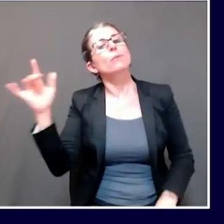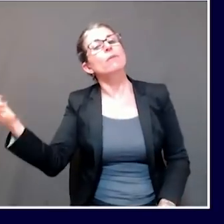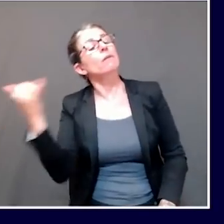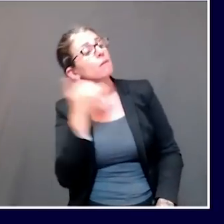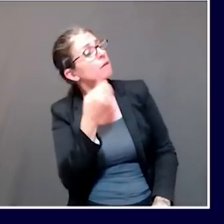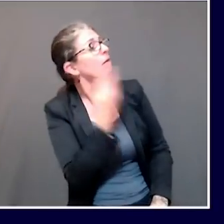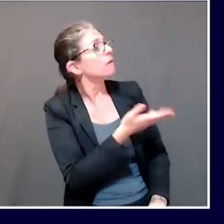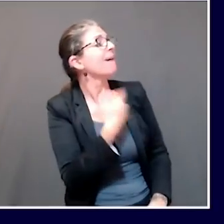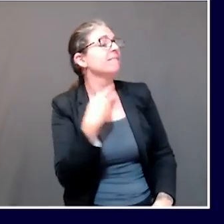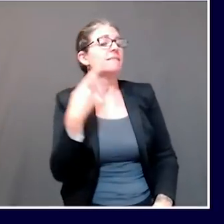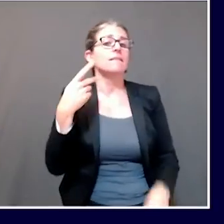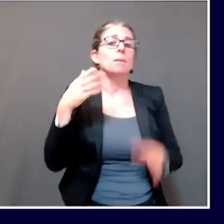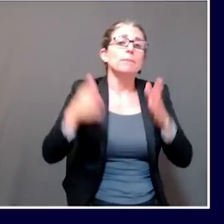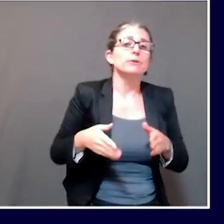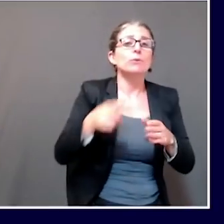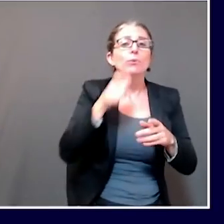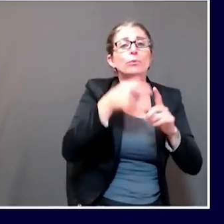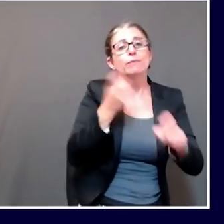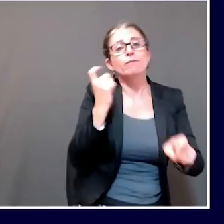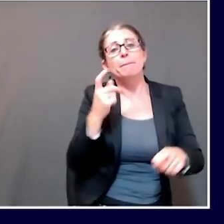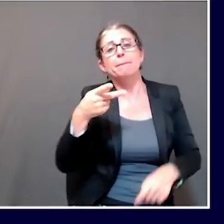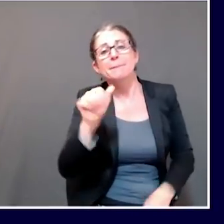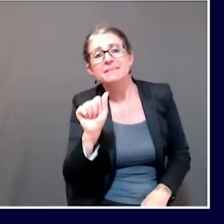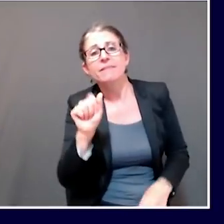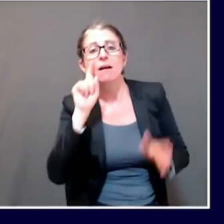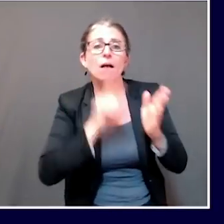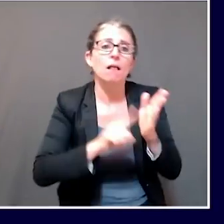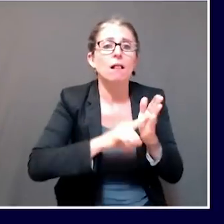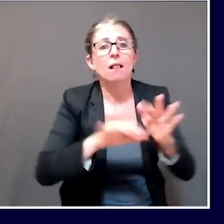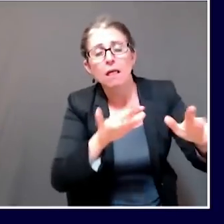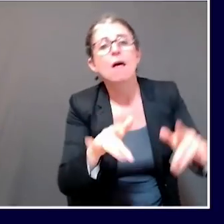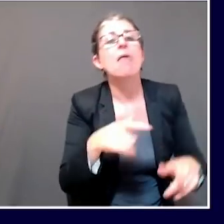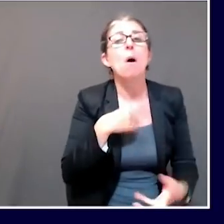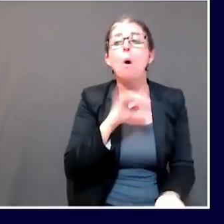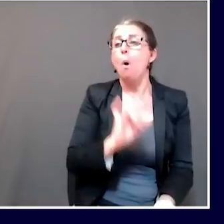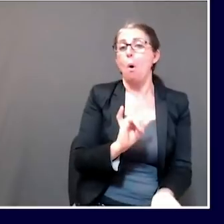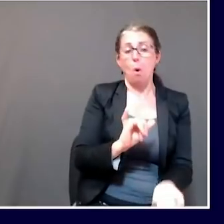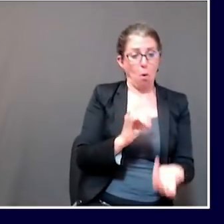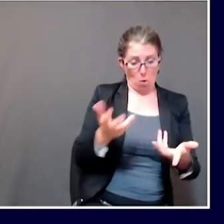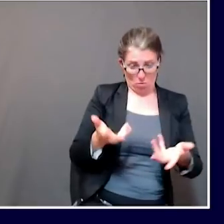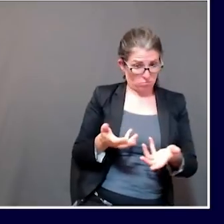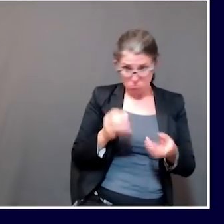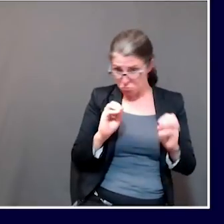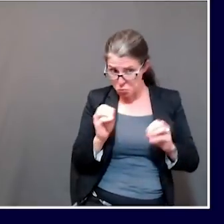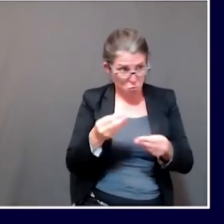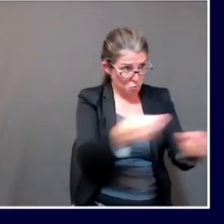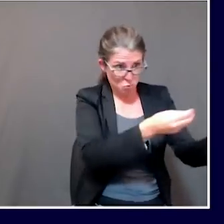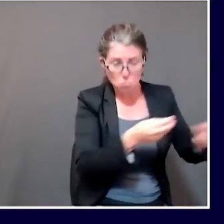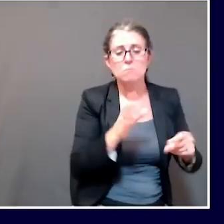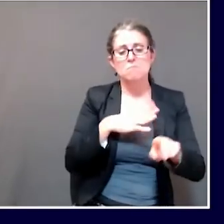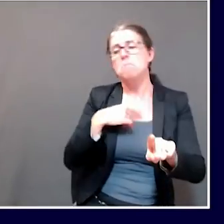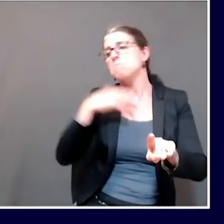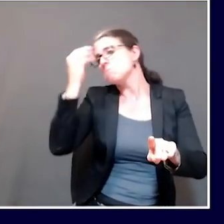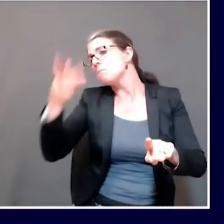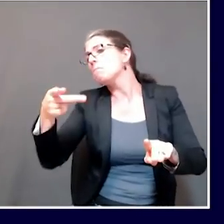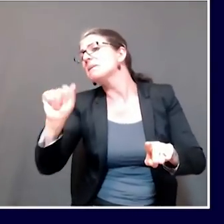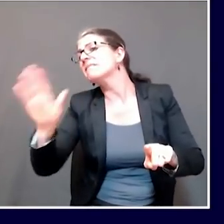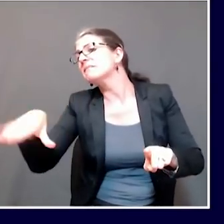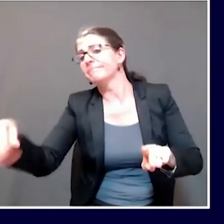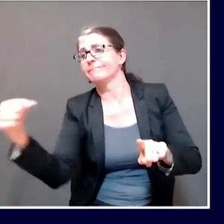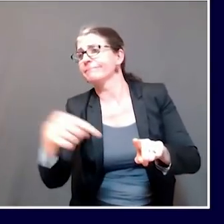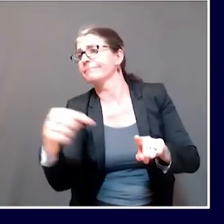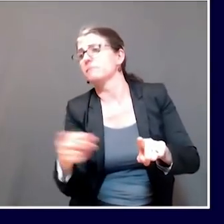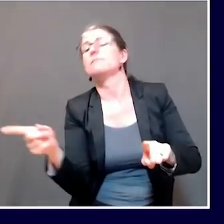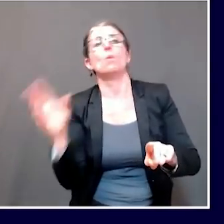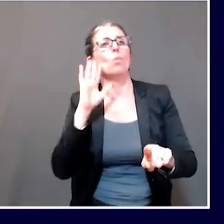or two and then return to their home state. So generally speaking, what all states do, not just with COVID, but for